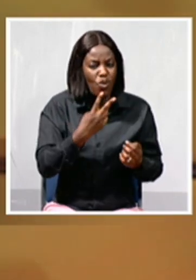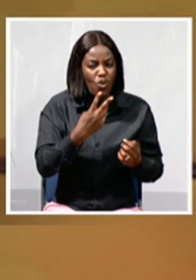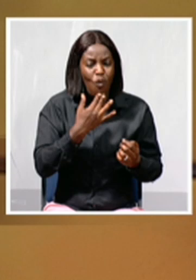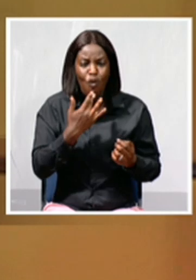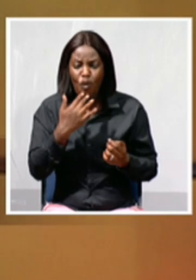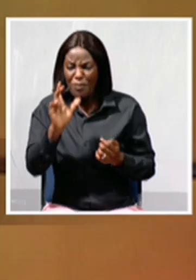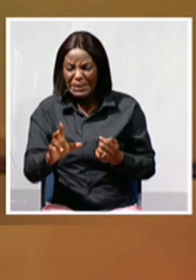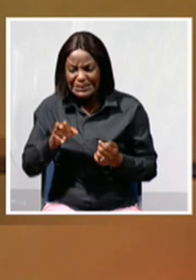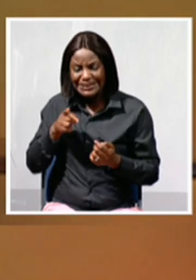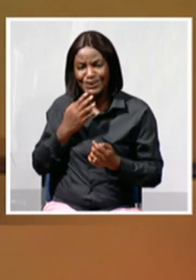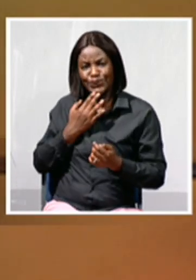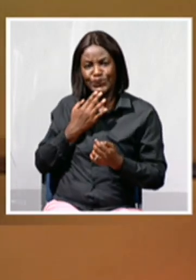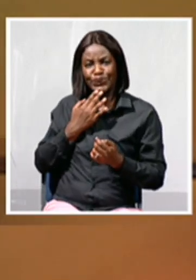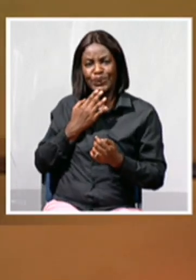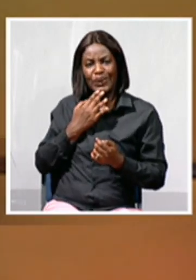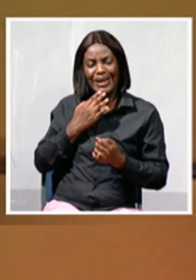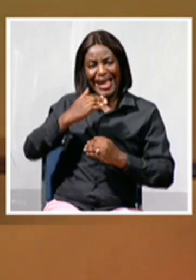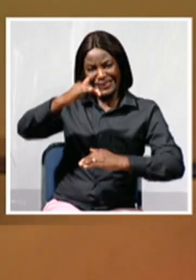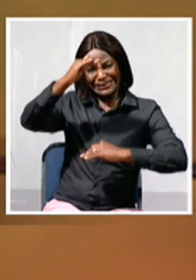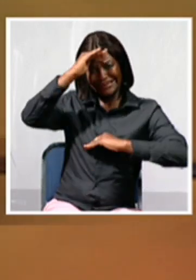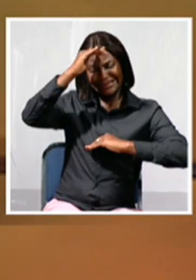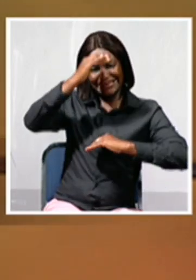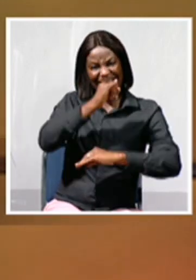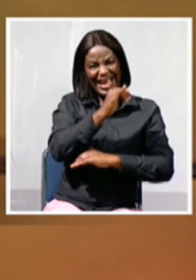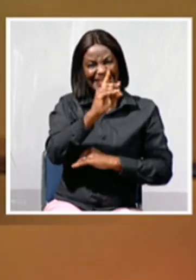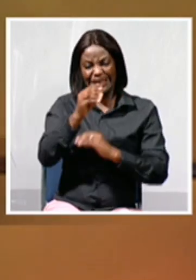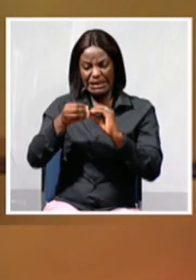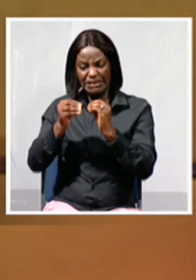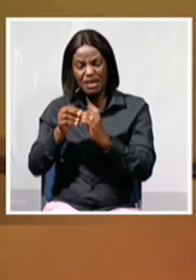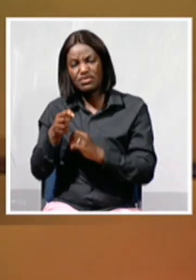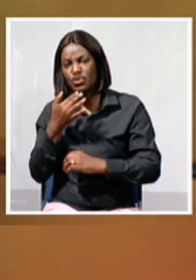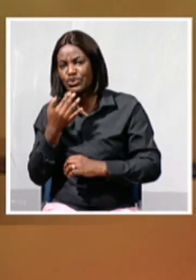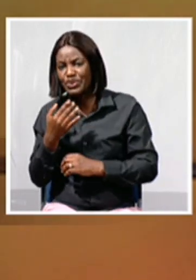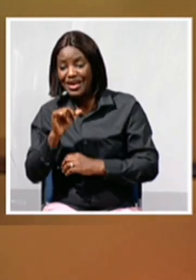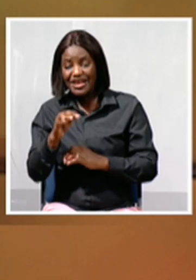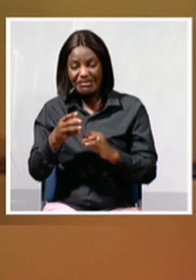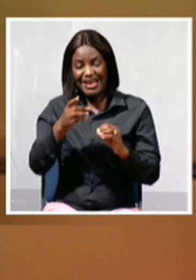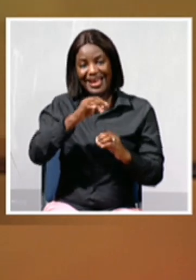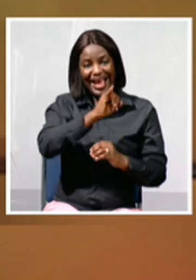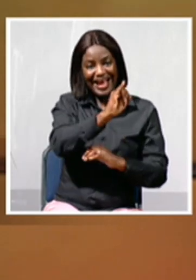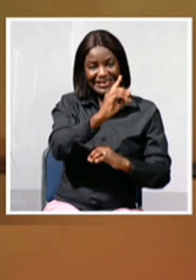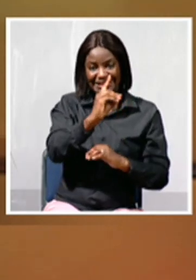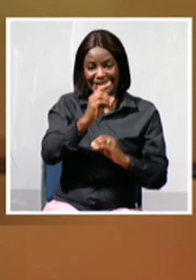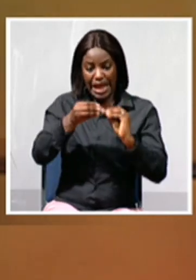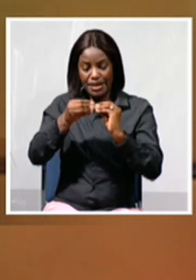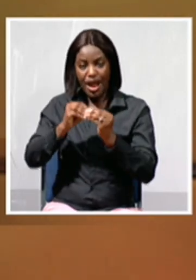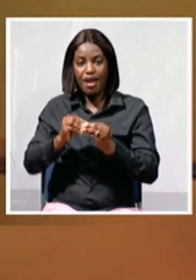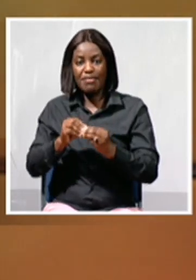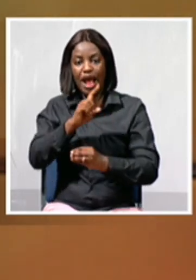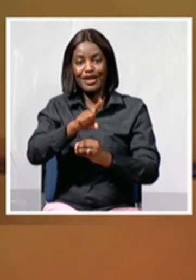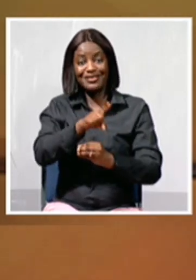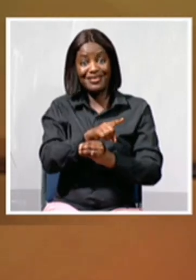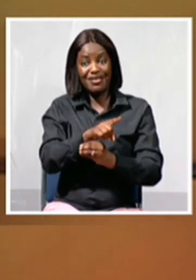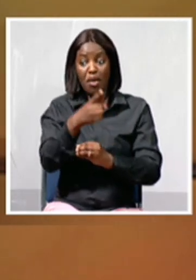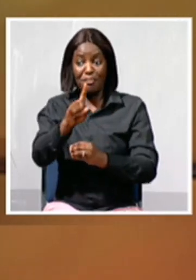identification. So in a case where your ID number is not correctly captured, your fingerprints